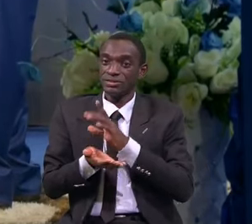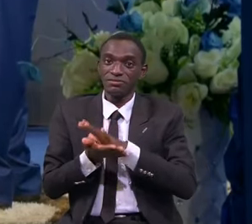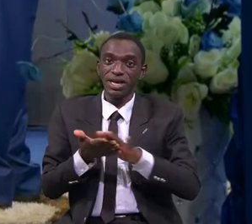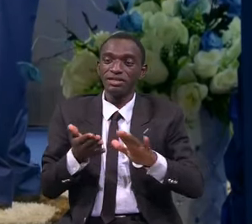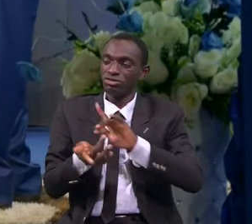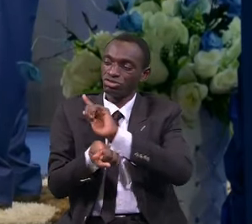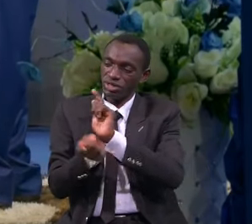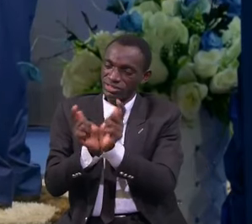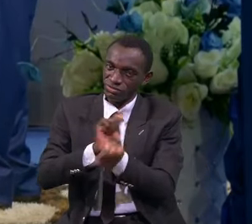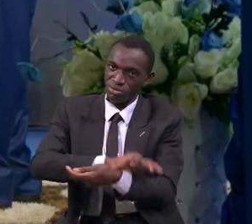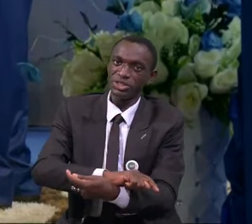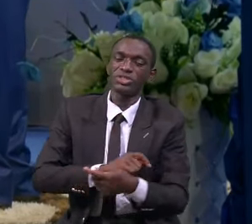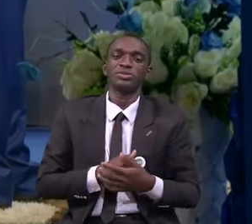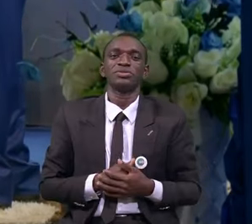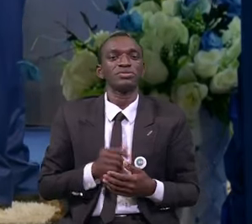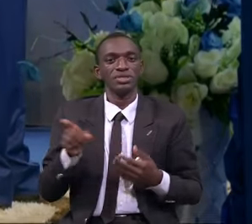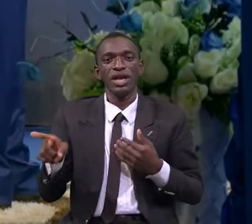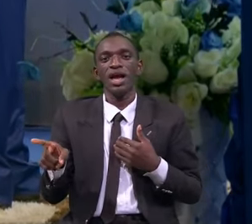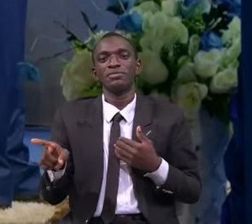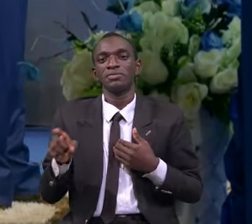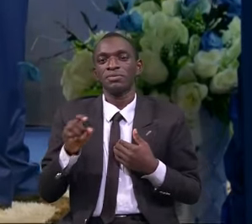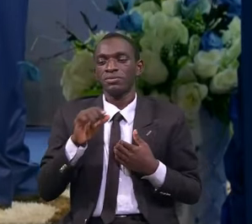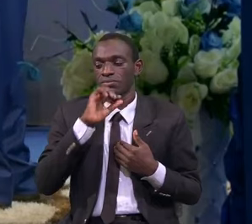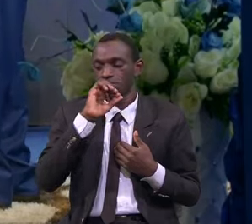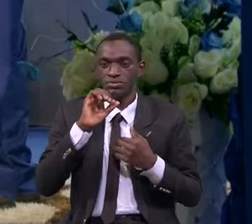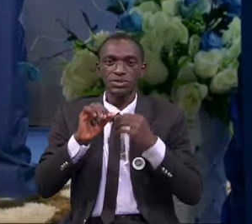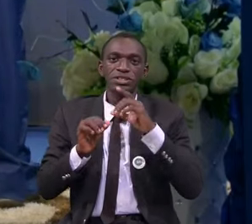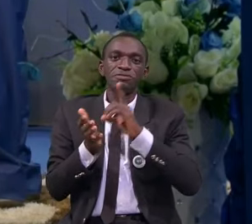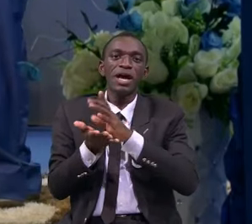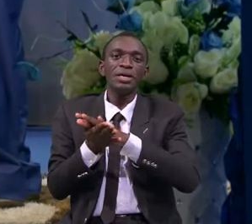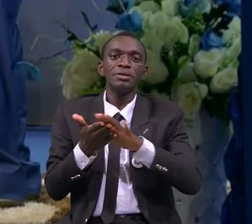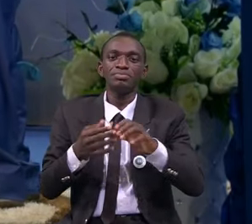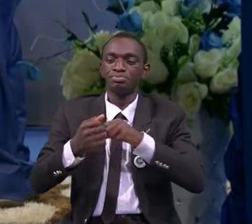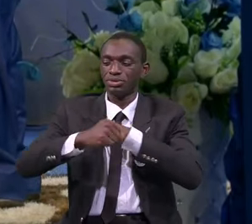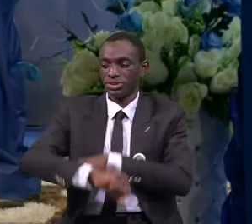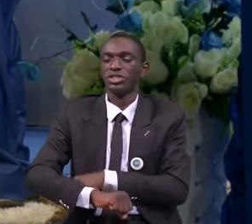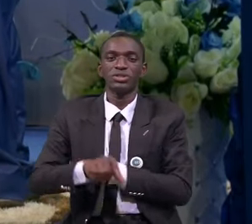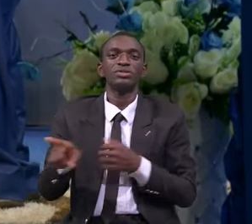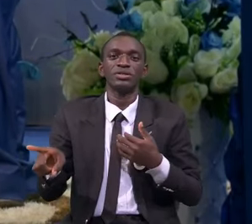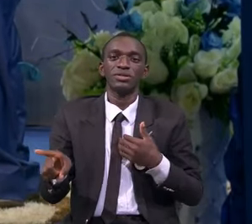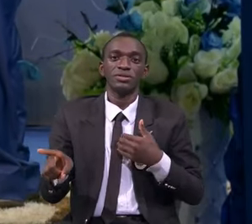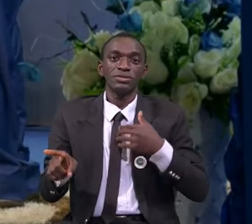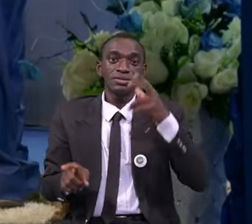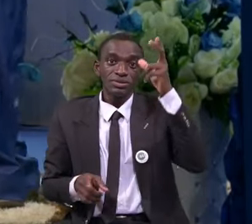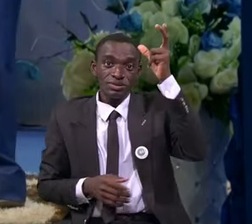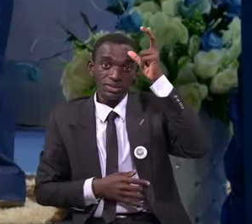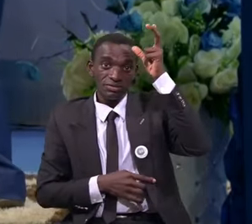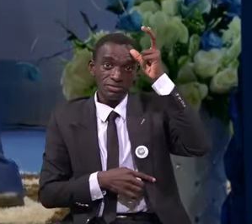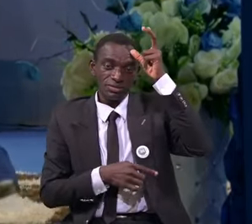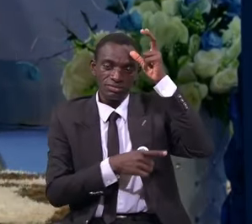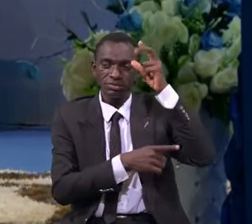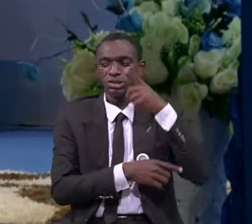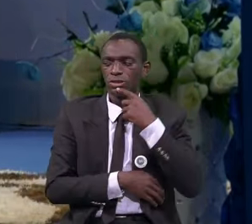transformation and the divine protection. And Satan, yes, said, yes, I